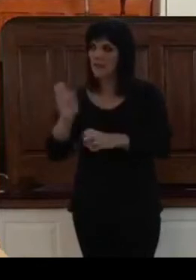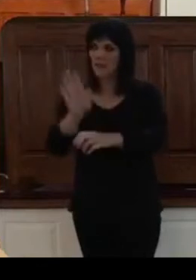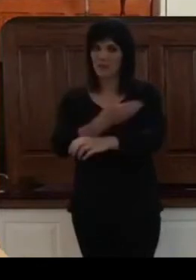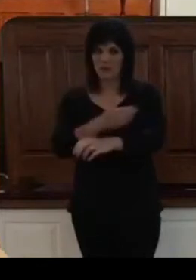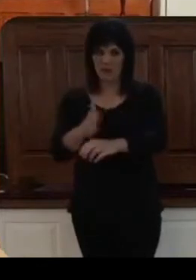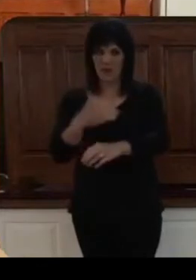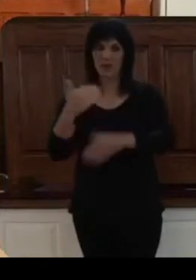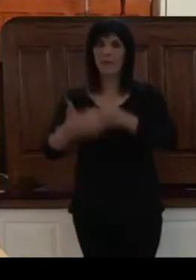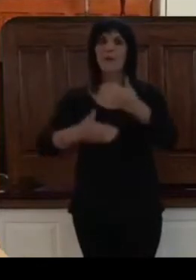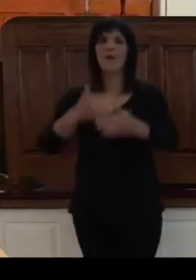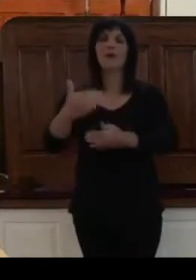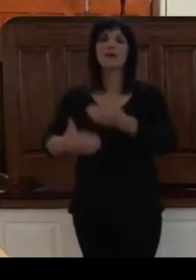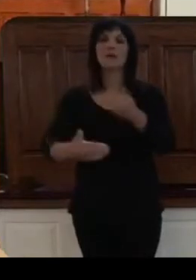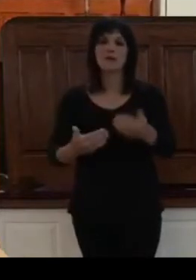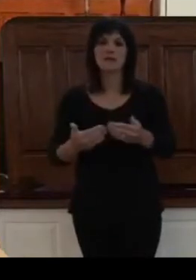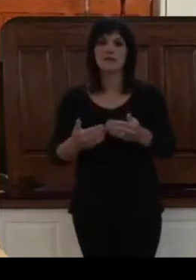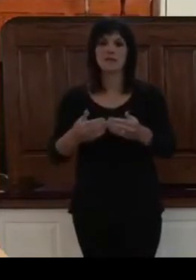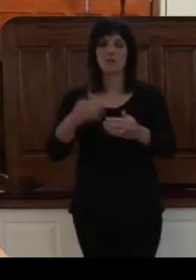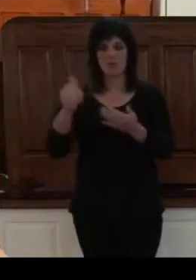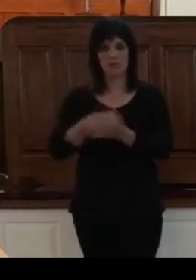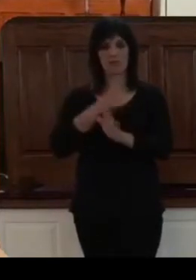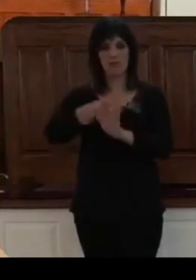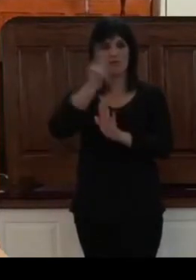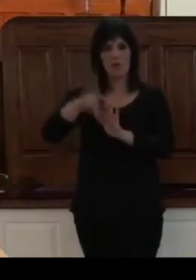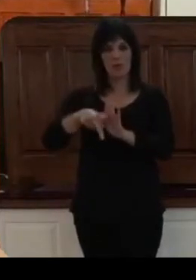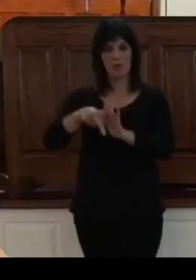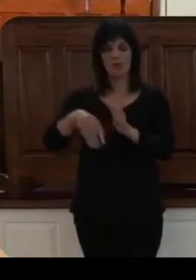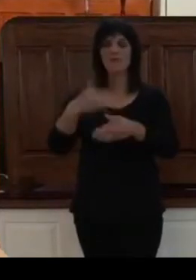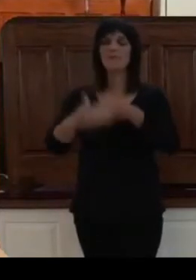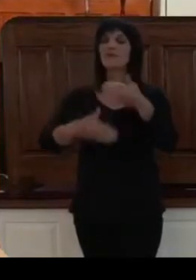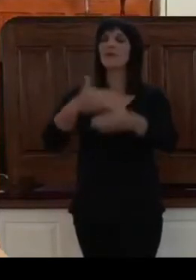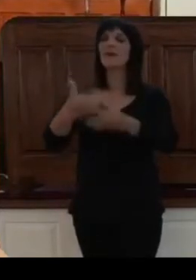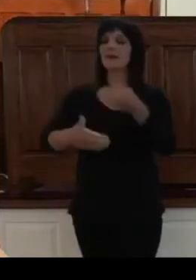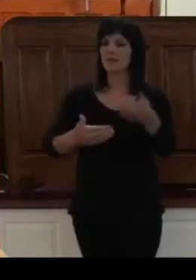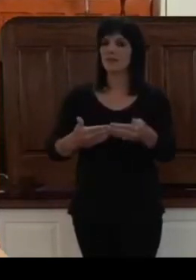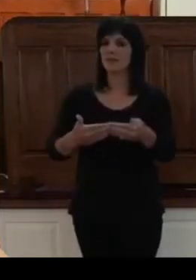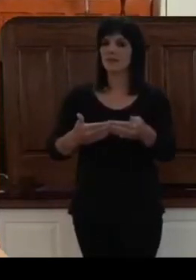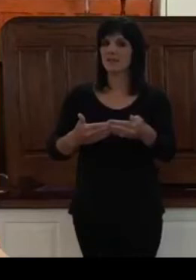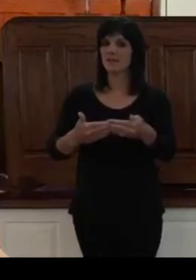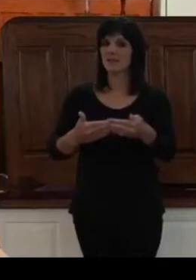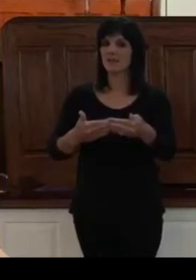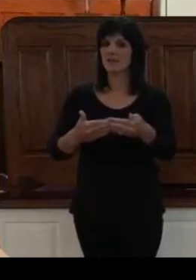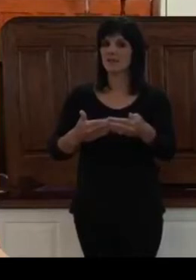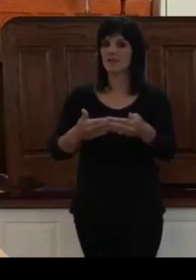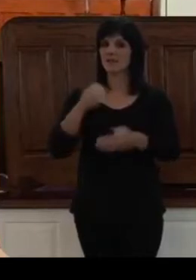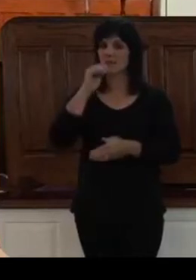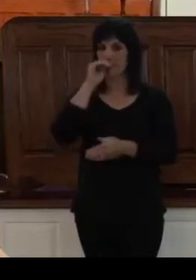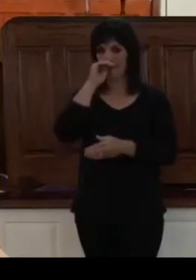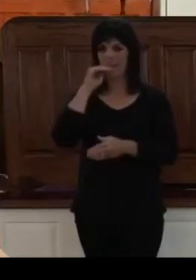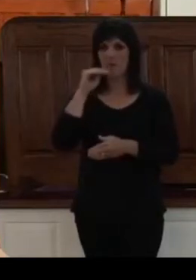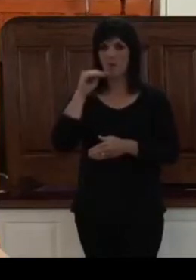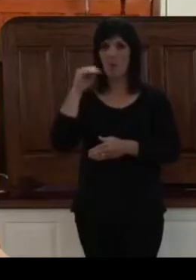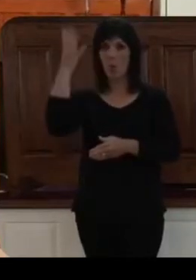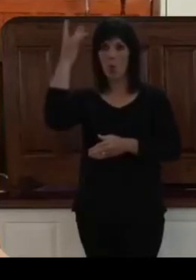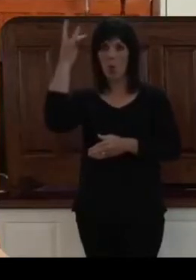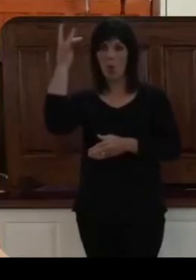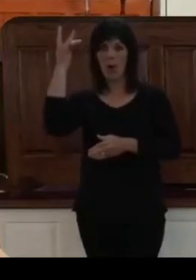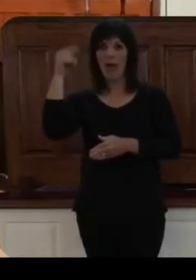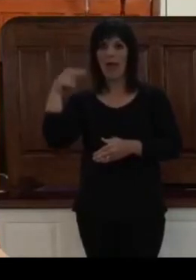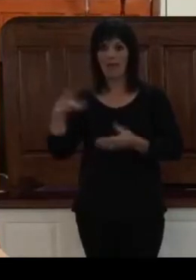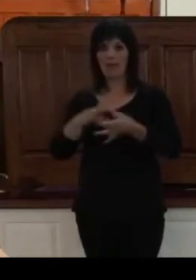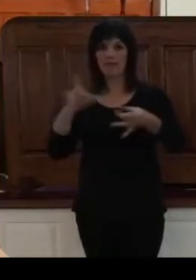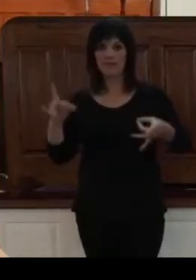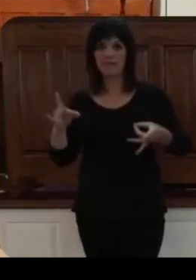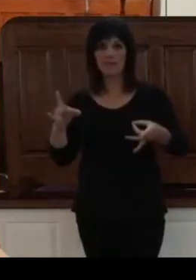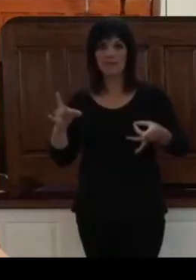in progress. You install a new program, you're going to get in progress. And that's the theory behind this series. As